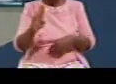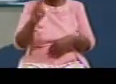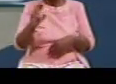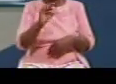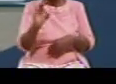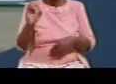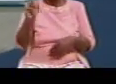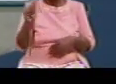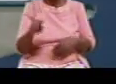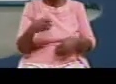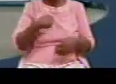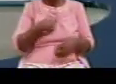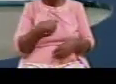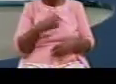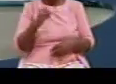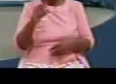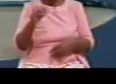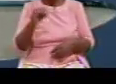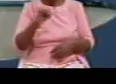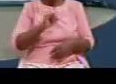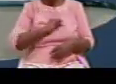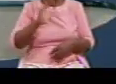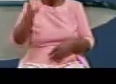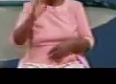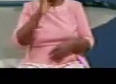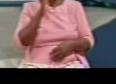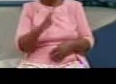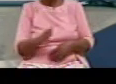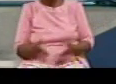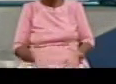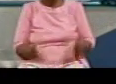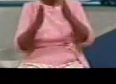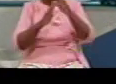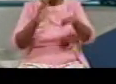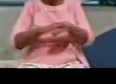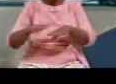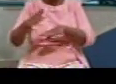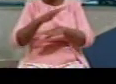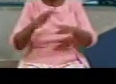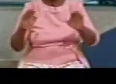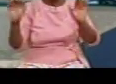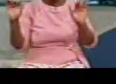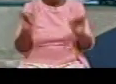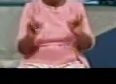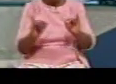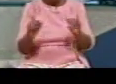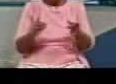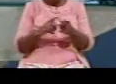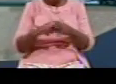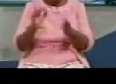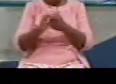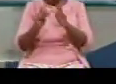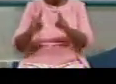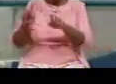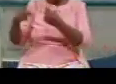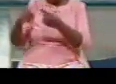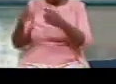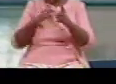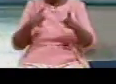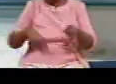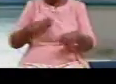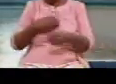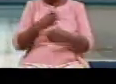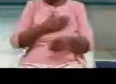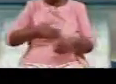be exalted above measure. You know the story? He went to the Lord and said, Lord, deliver me from this. And God